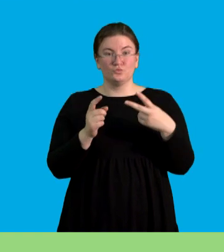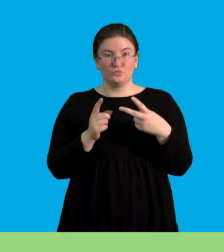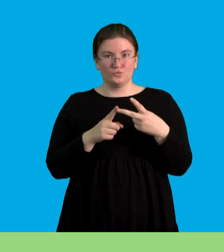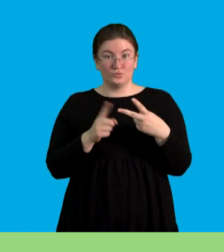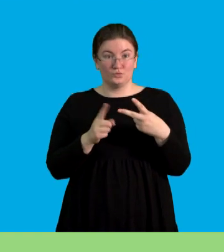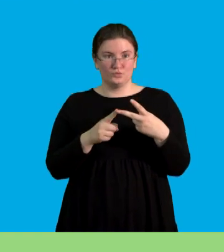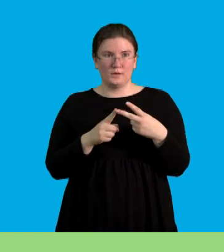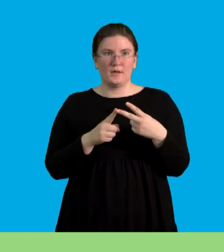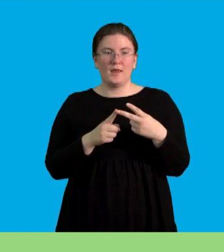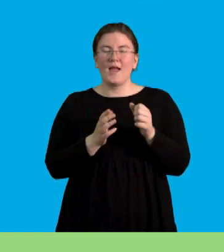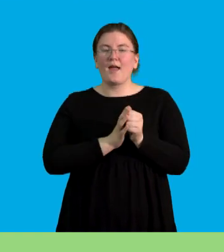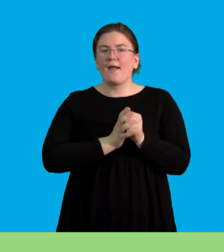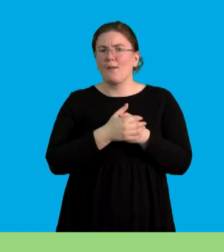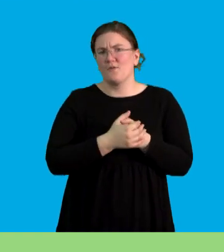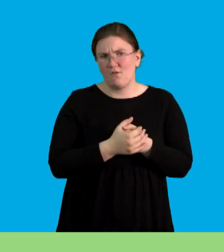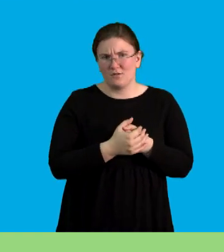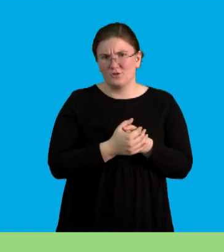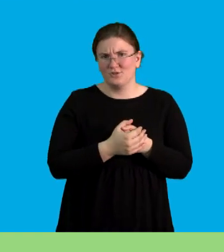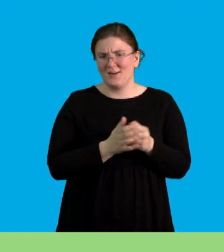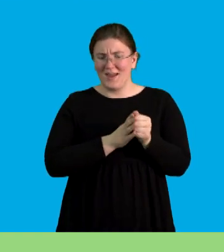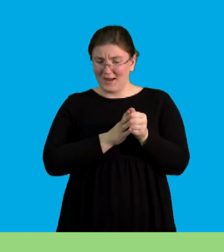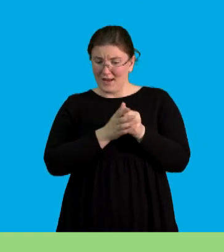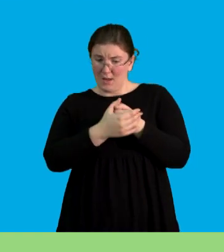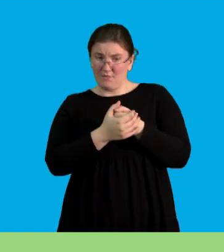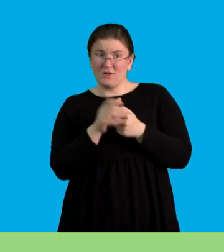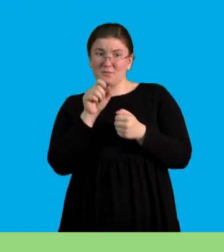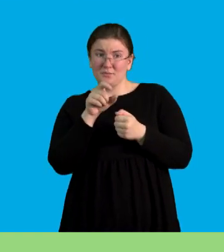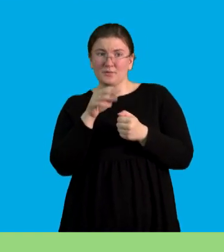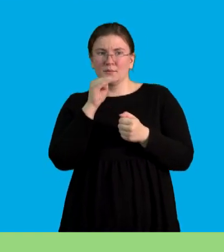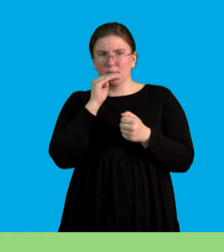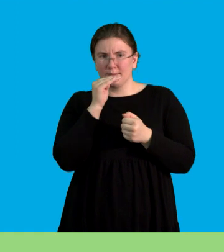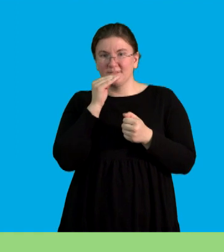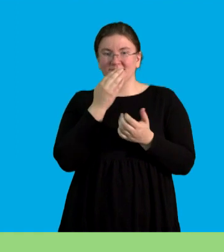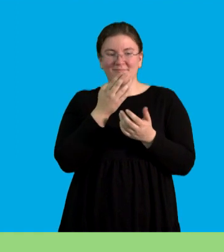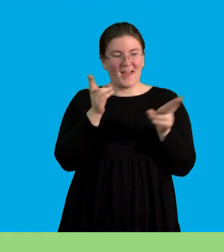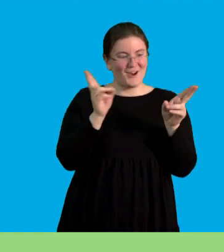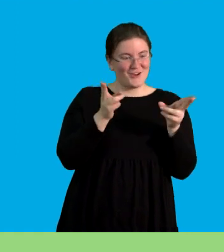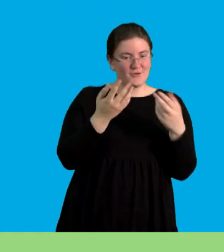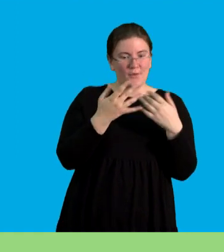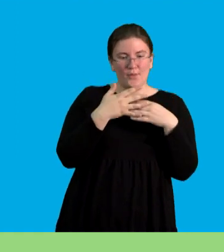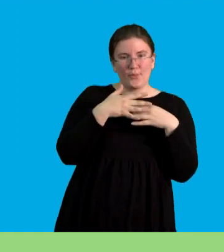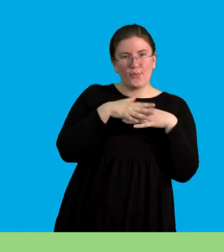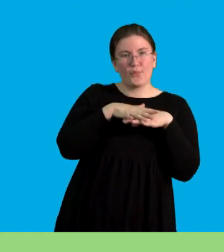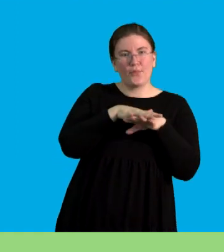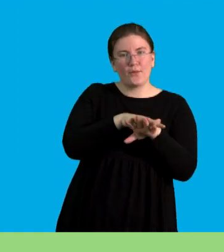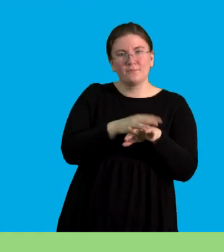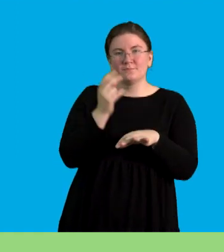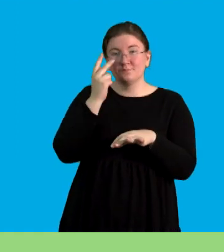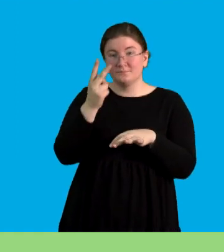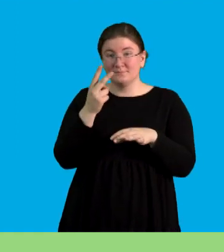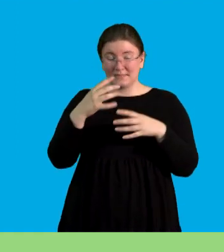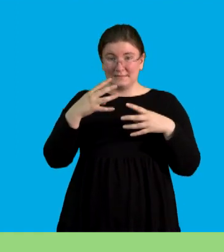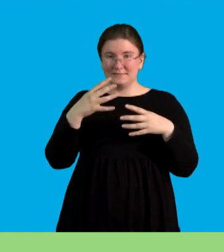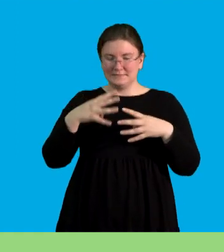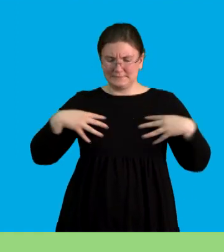camouflage. Okay, camouflage means the ability to blend in with the surroundings. Here we have a picture